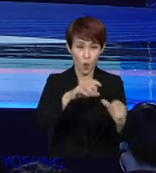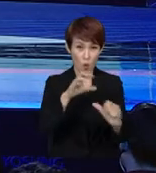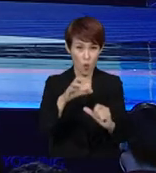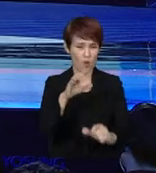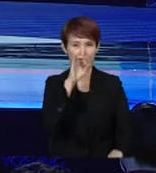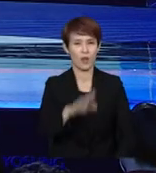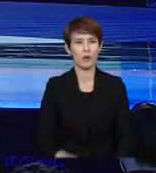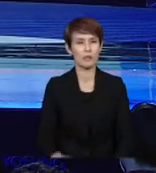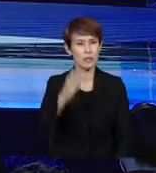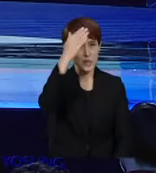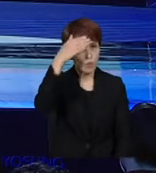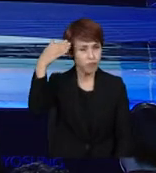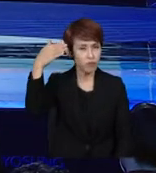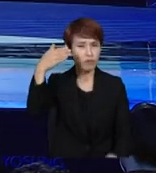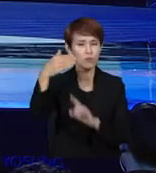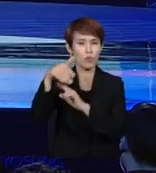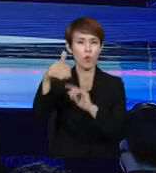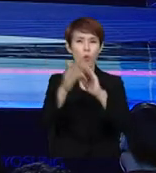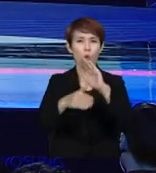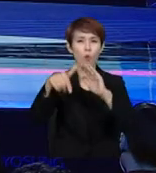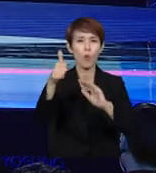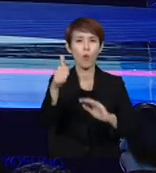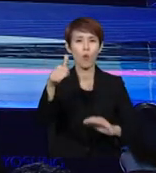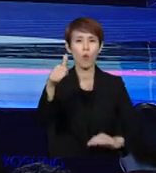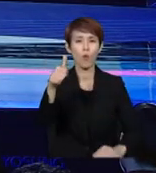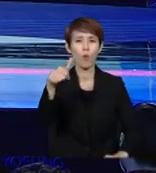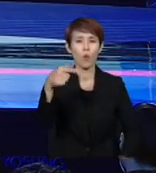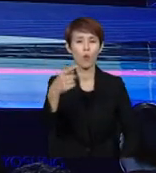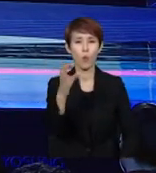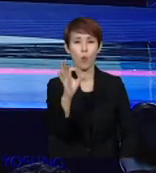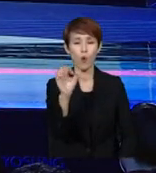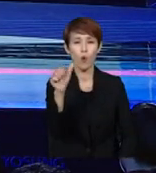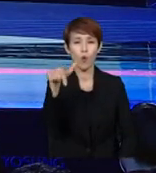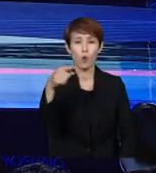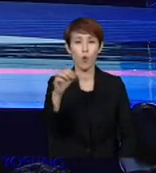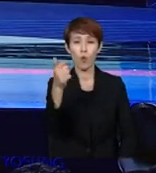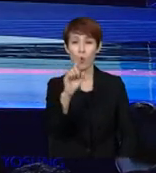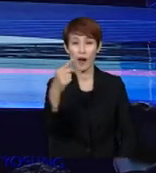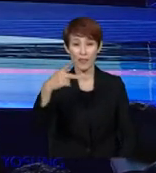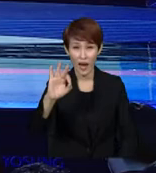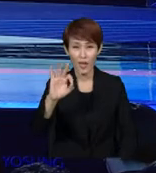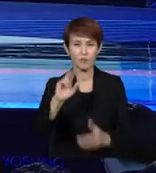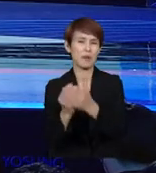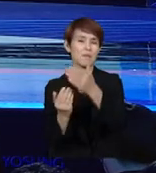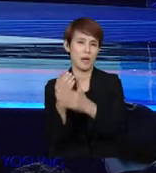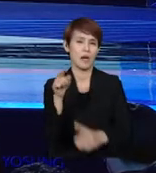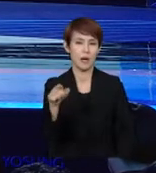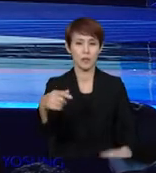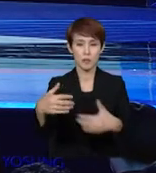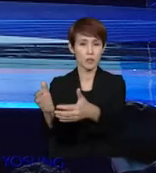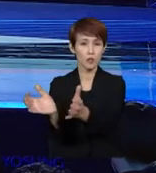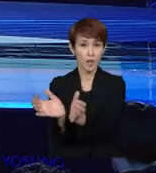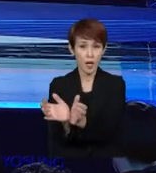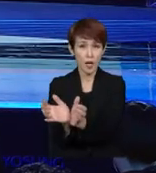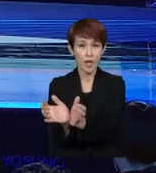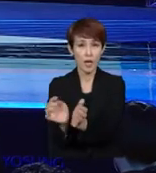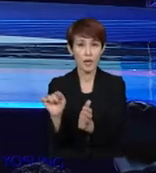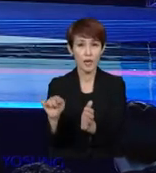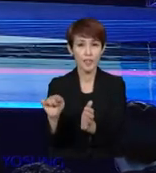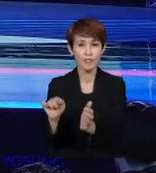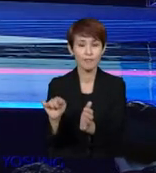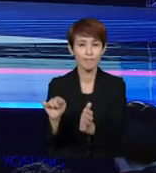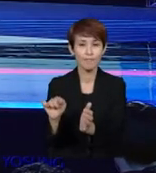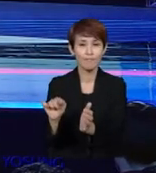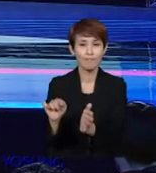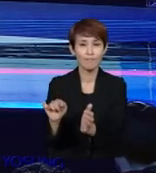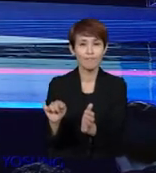US. Or think of what happens if a political party is run on the principle of a football